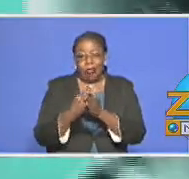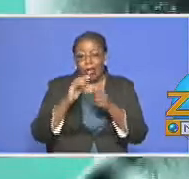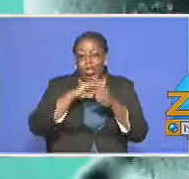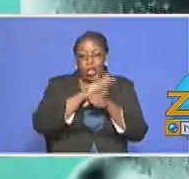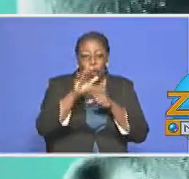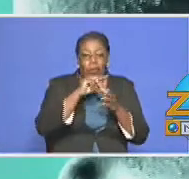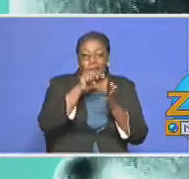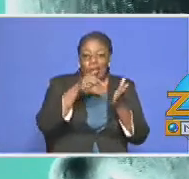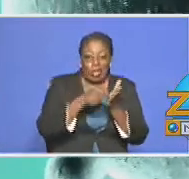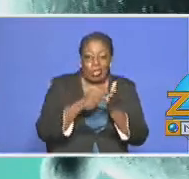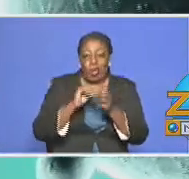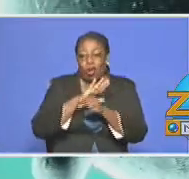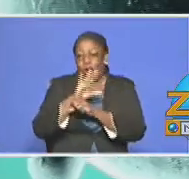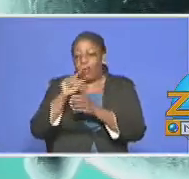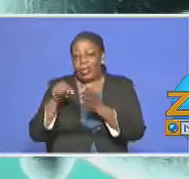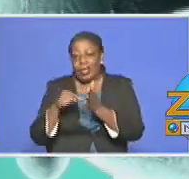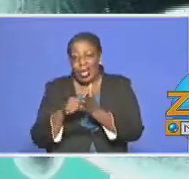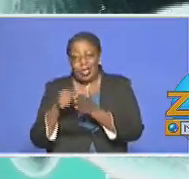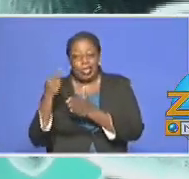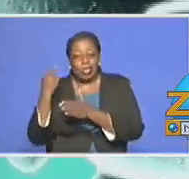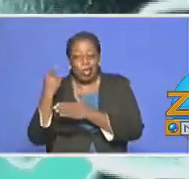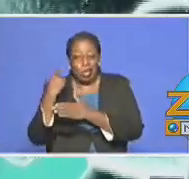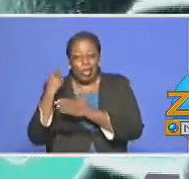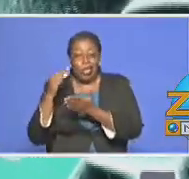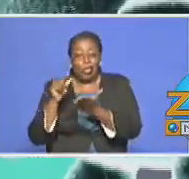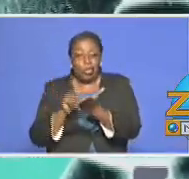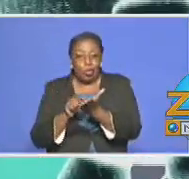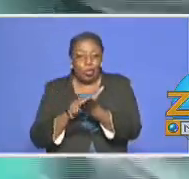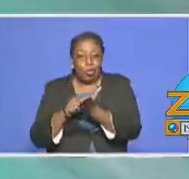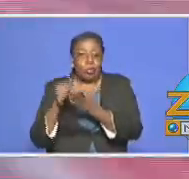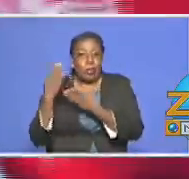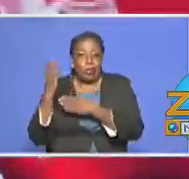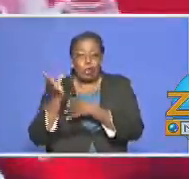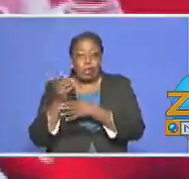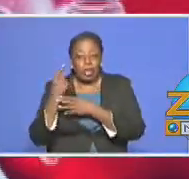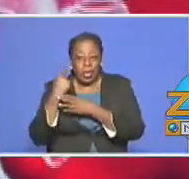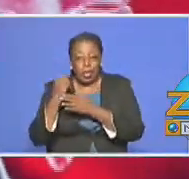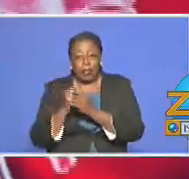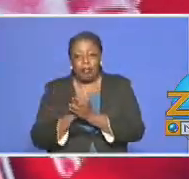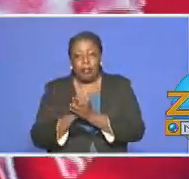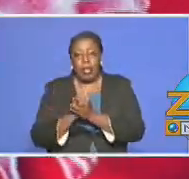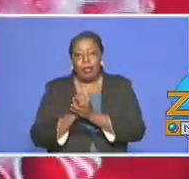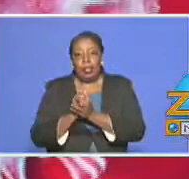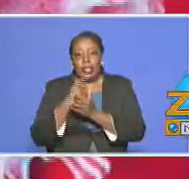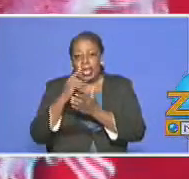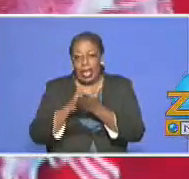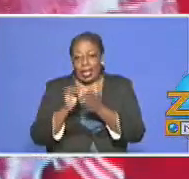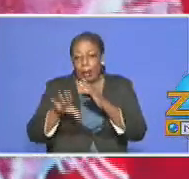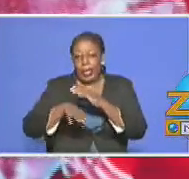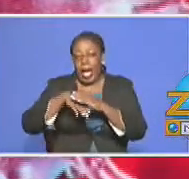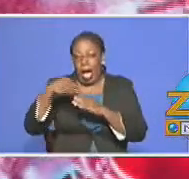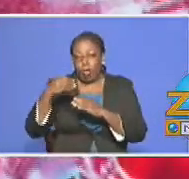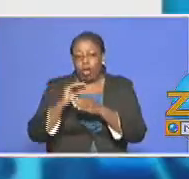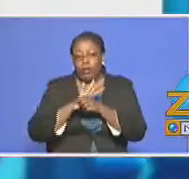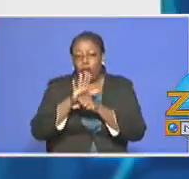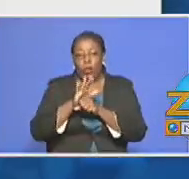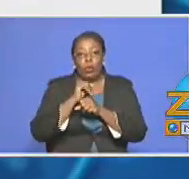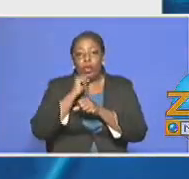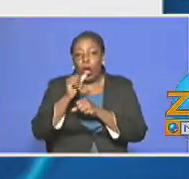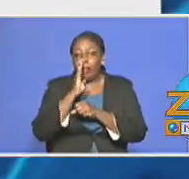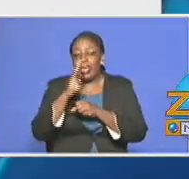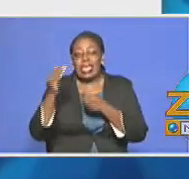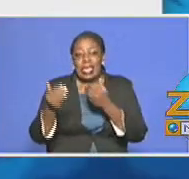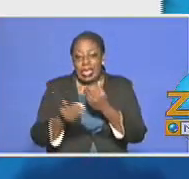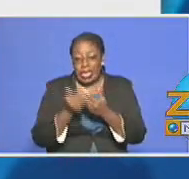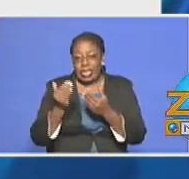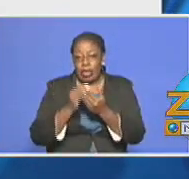the kind of news Bahamians want to hear. But as authorities have long stressed, climbing out of COVID won't come easy. Not when